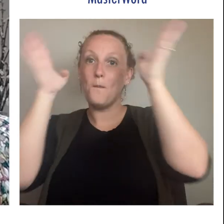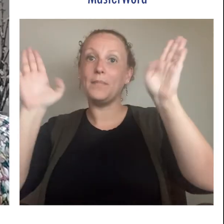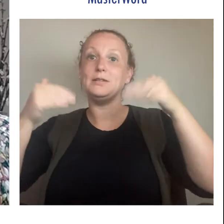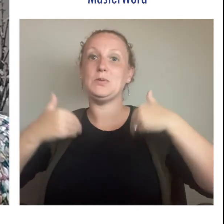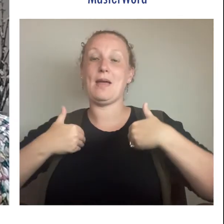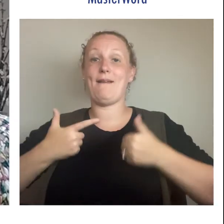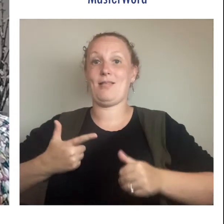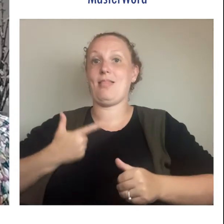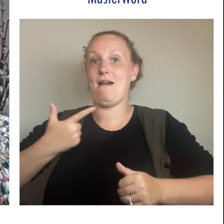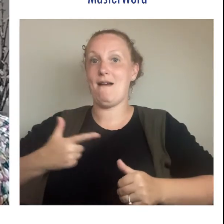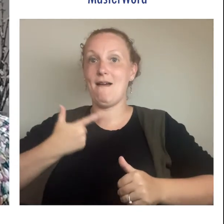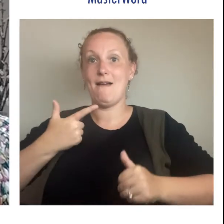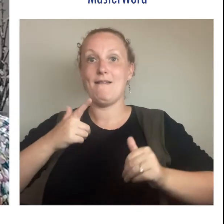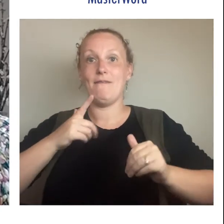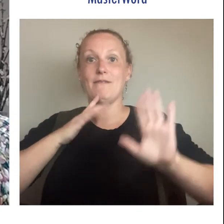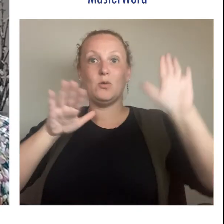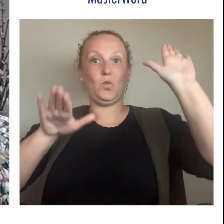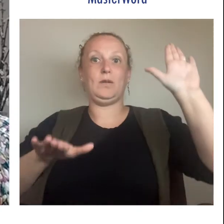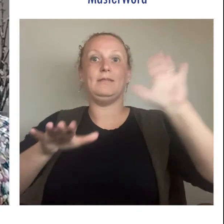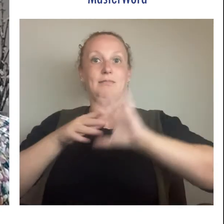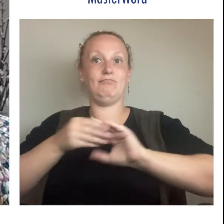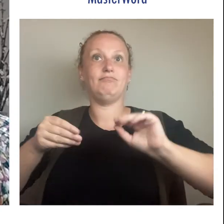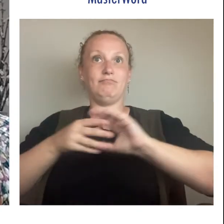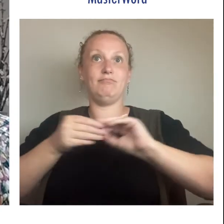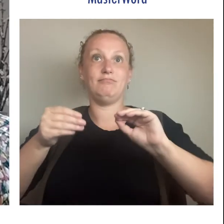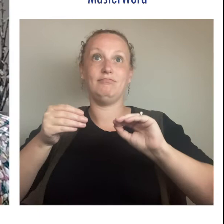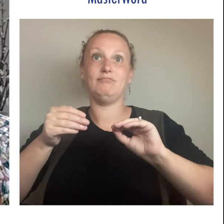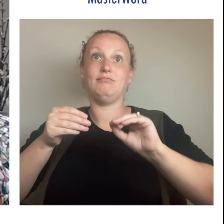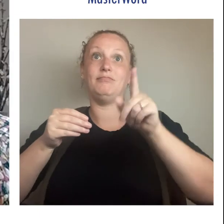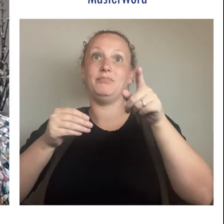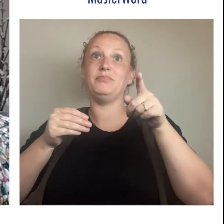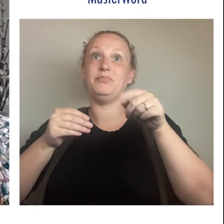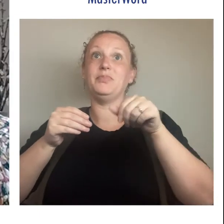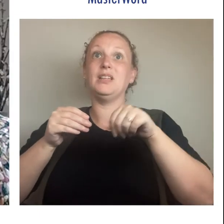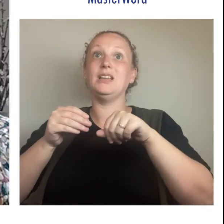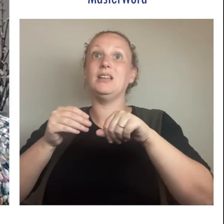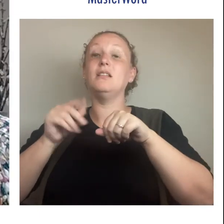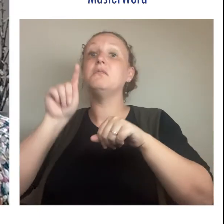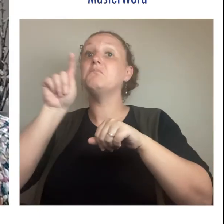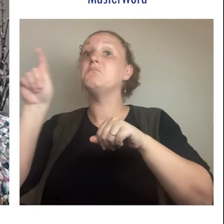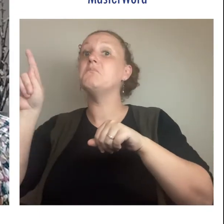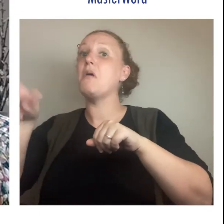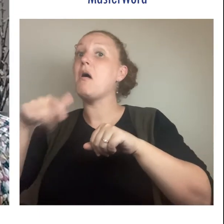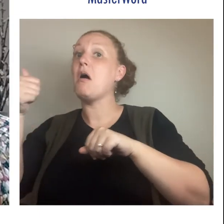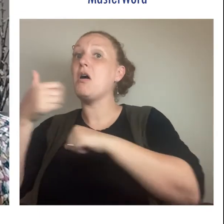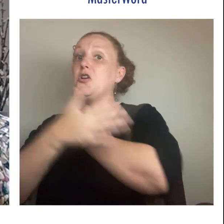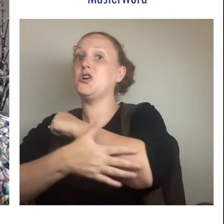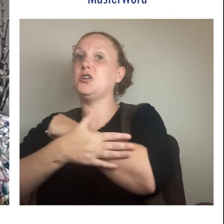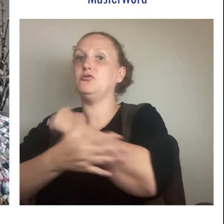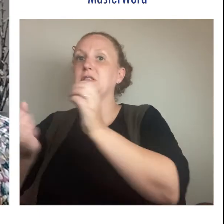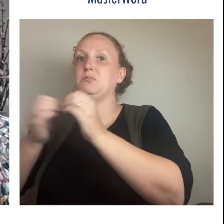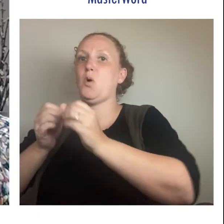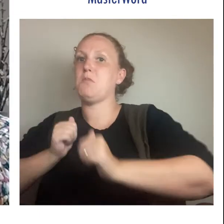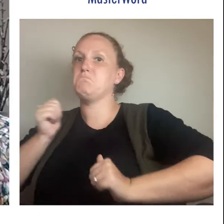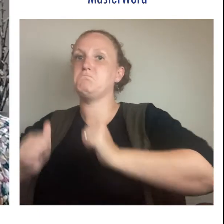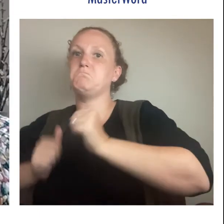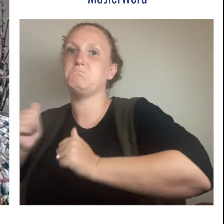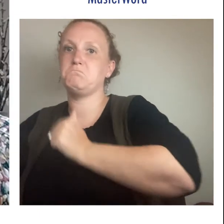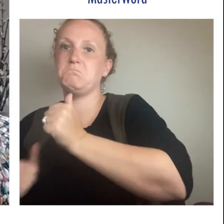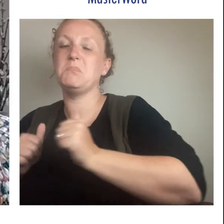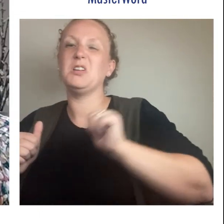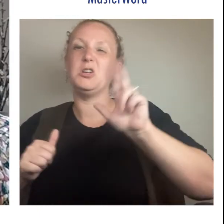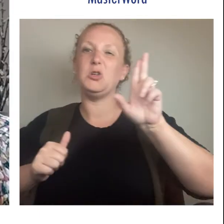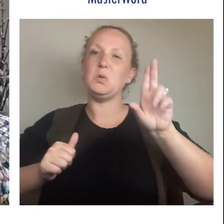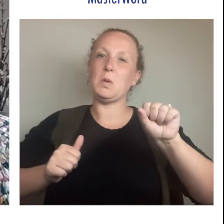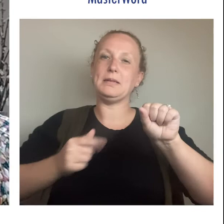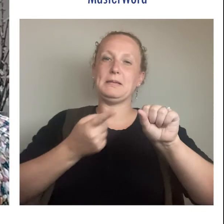testimony, which I think the U.S. courts have lagged behind some other countries. I know I was